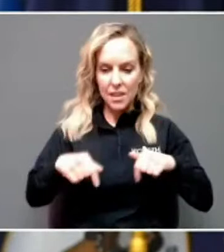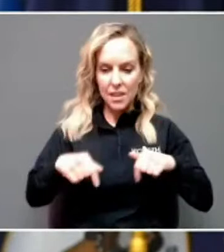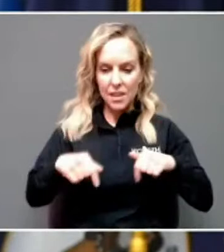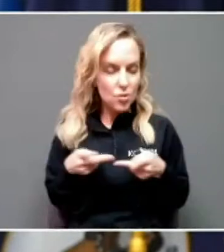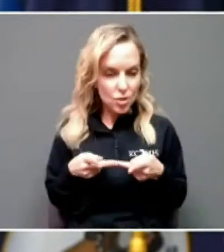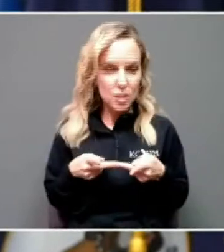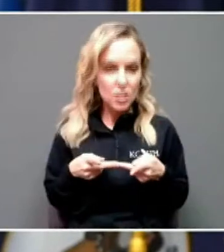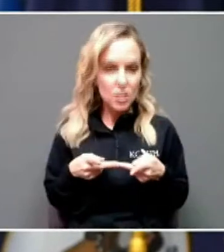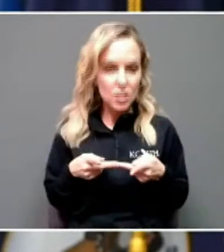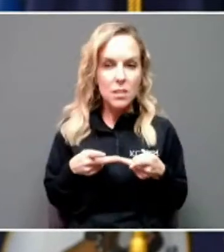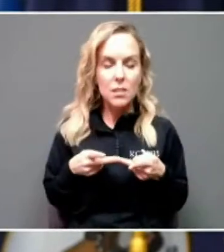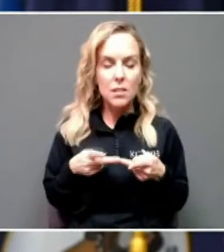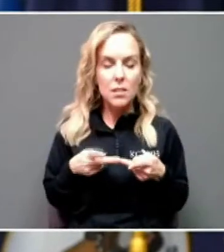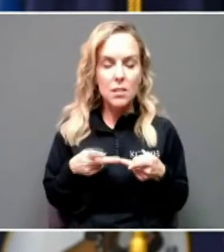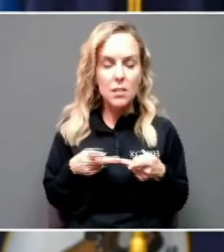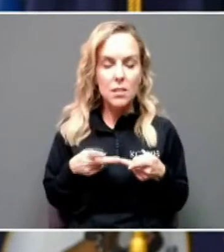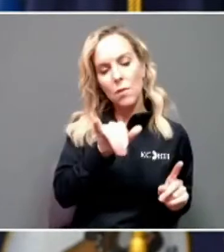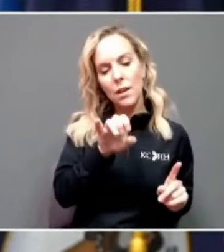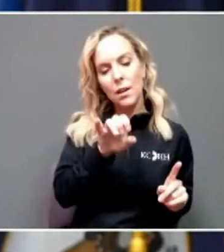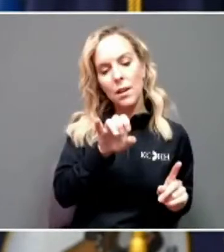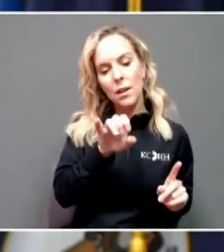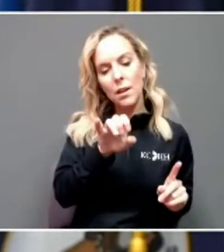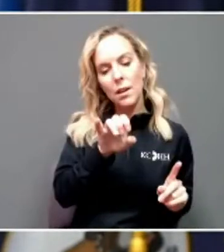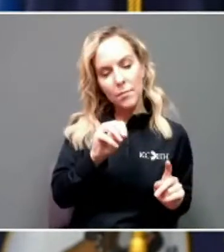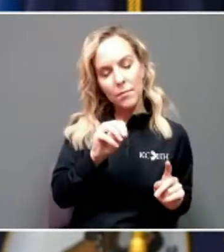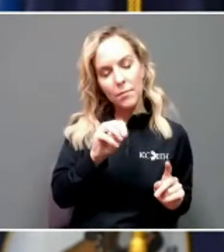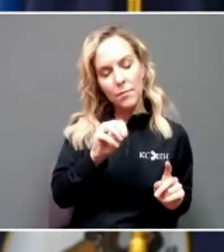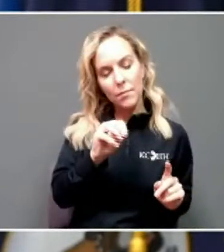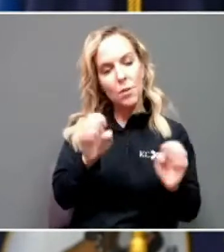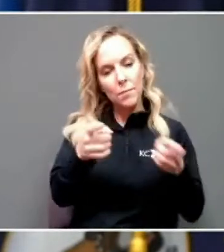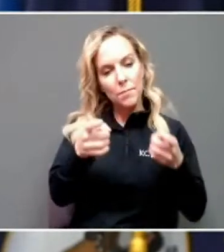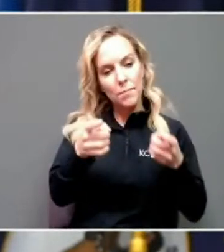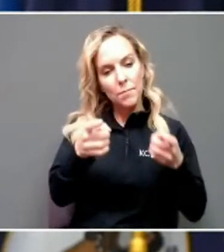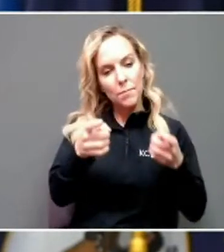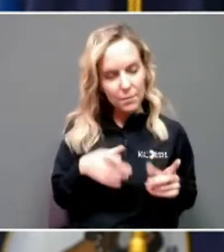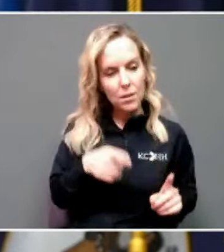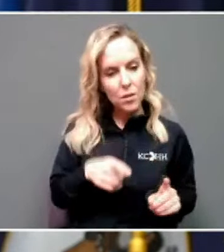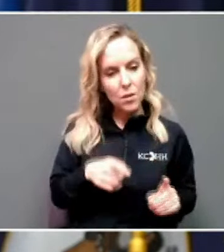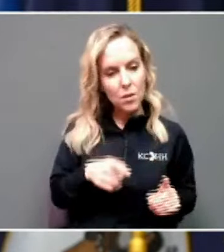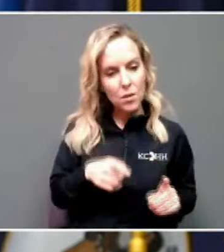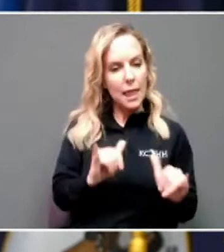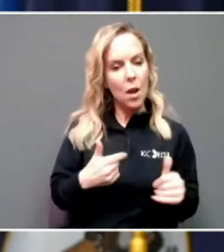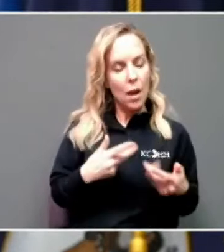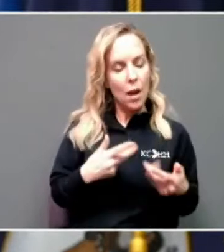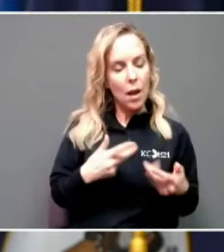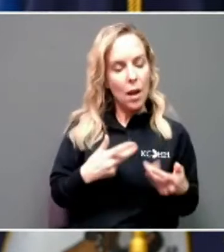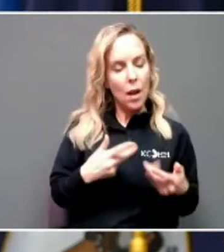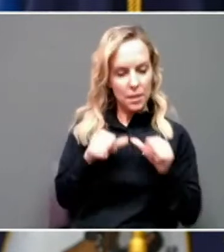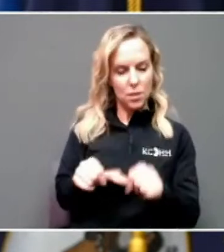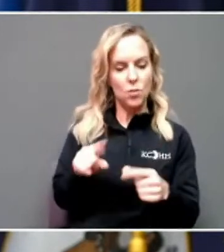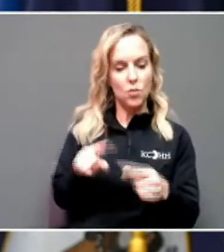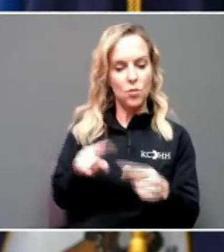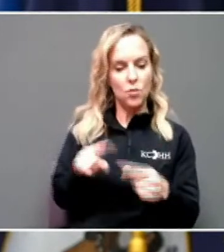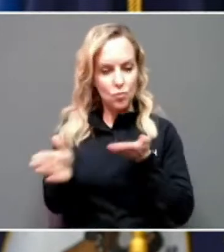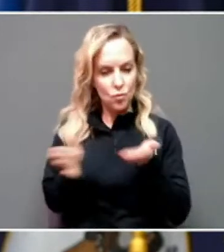the KYEM, Kentucky Emergency Management, will allow me to continue to serve the Commonwealth in that capacity.